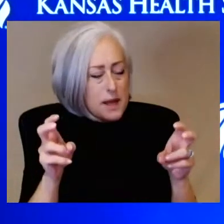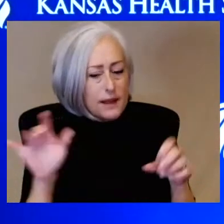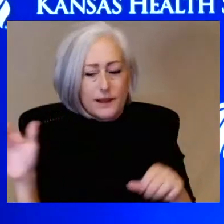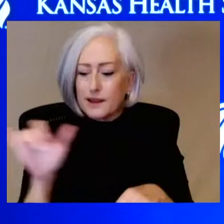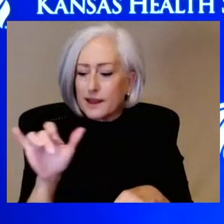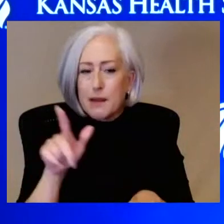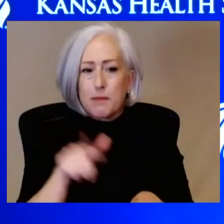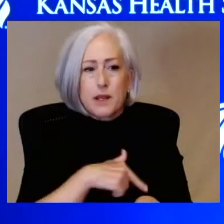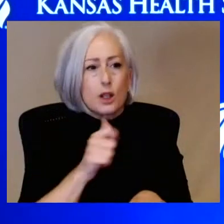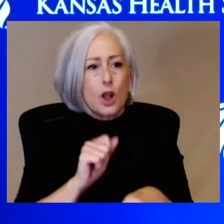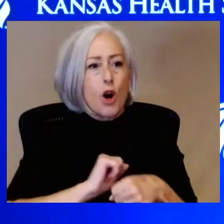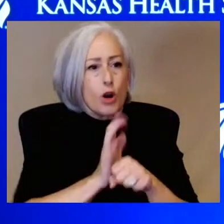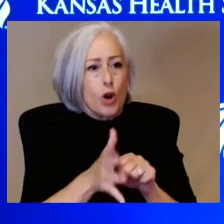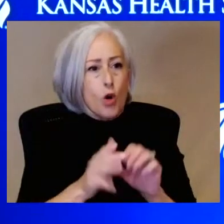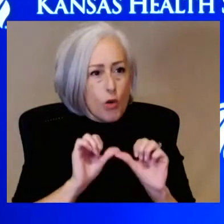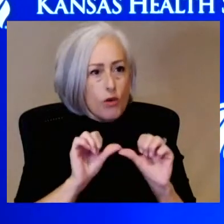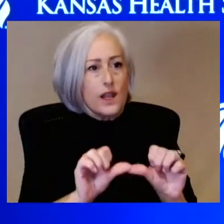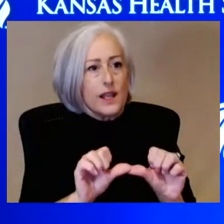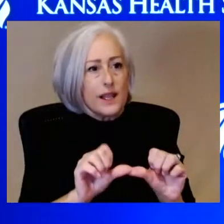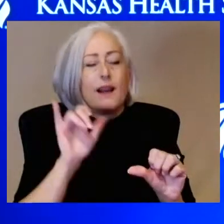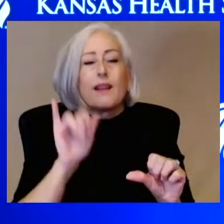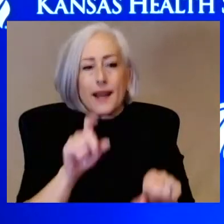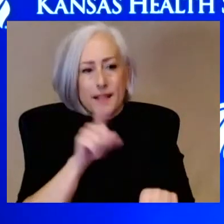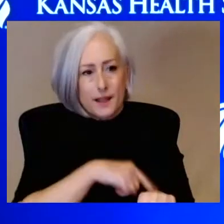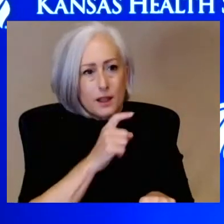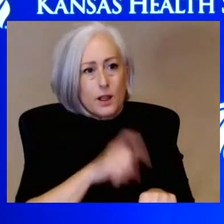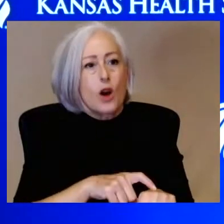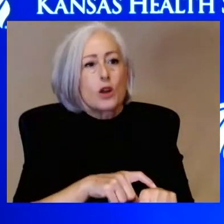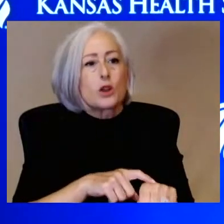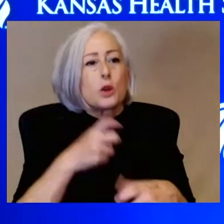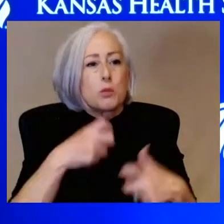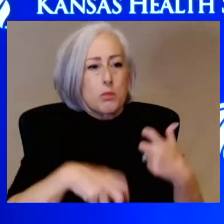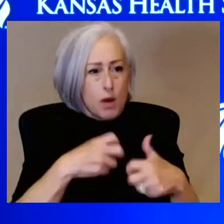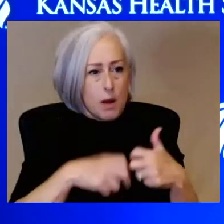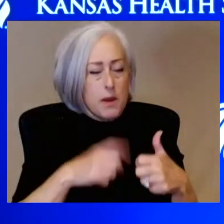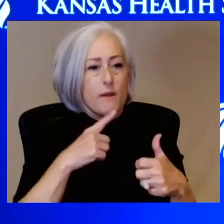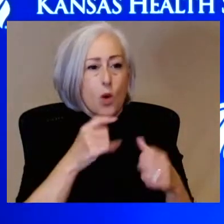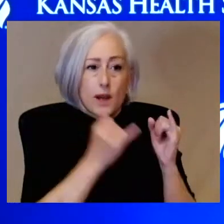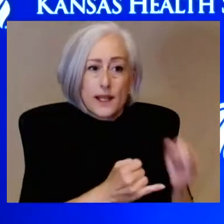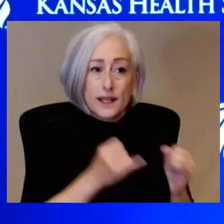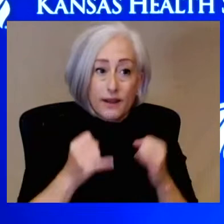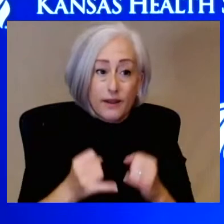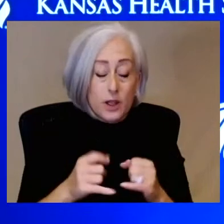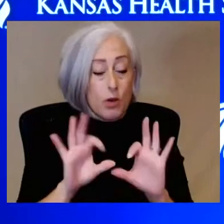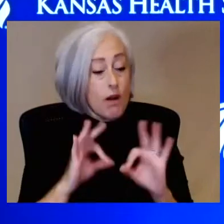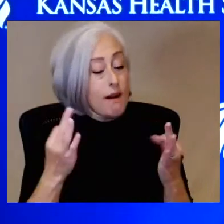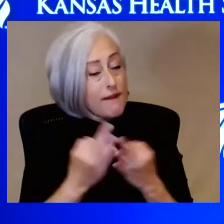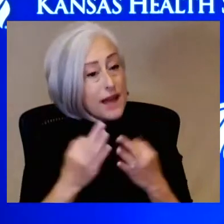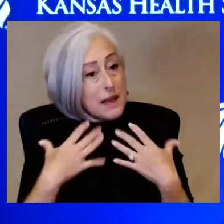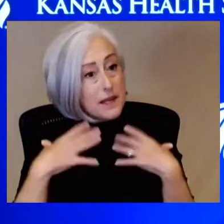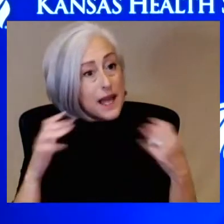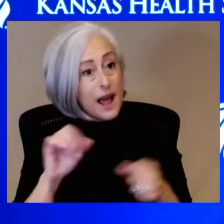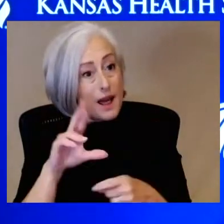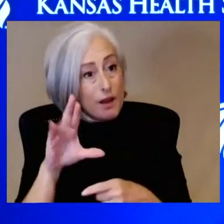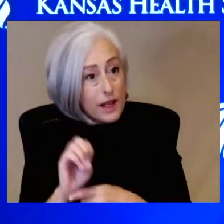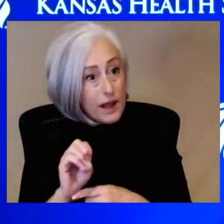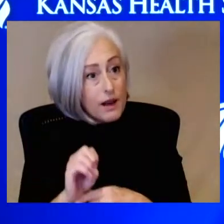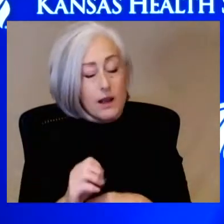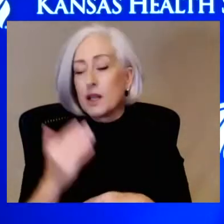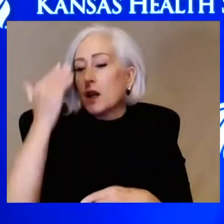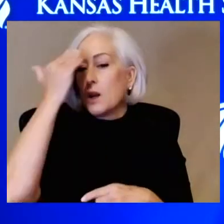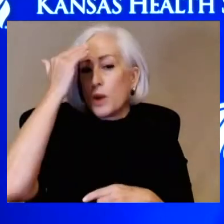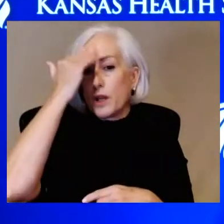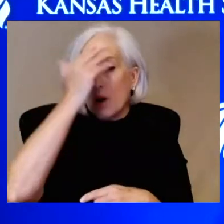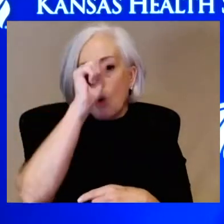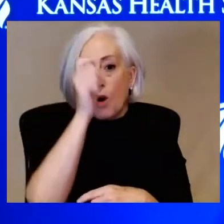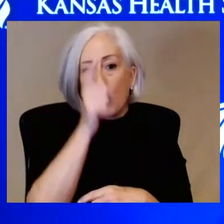to be a long-term issue for individuals, for families, for the healthcare system. We know Alzheimer's, these sort